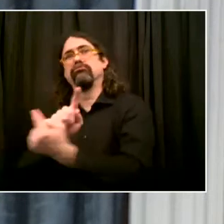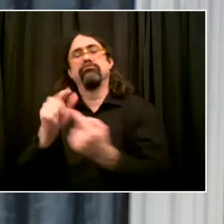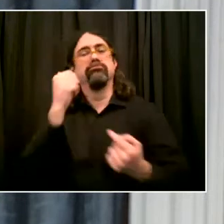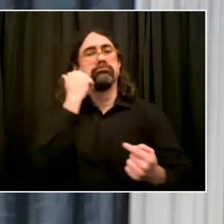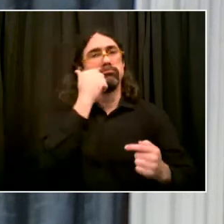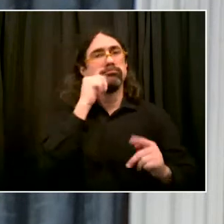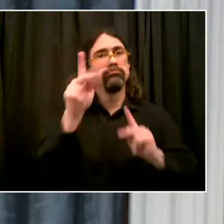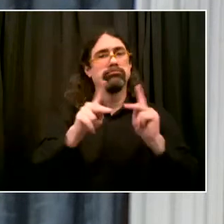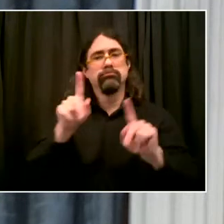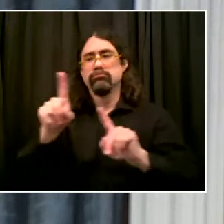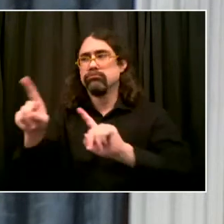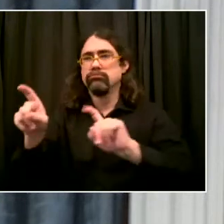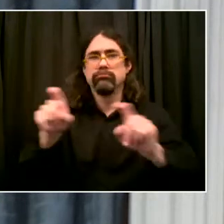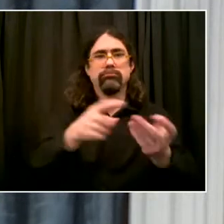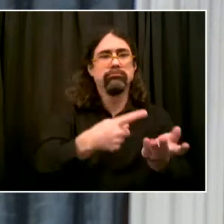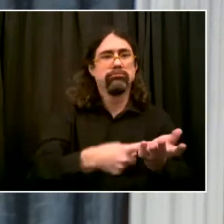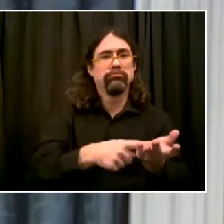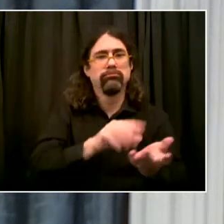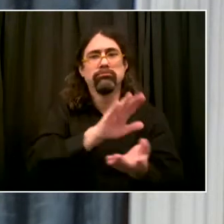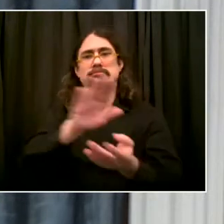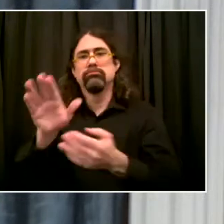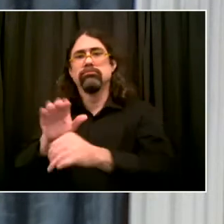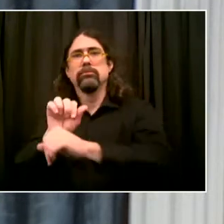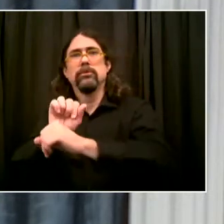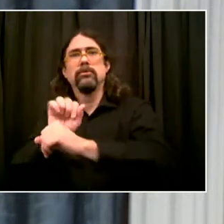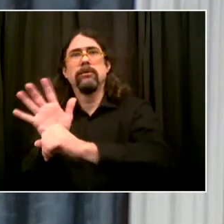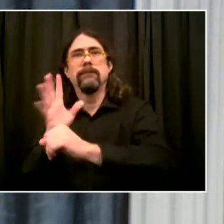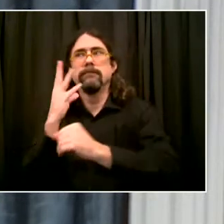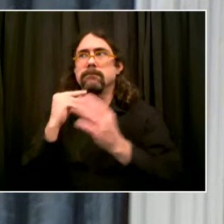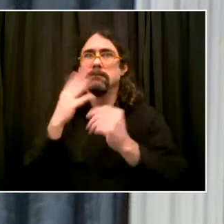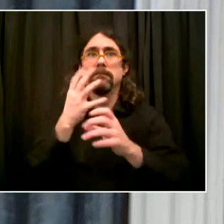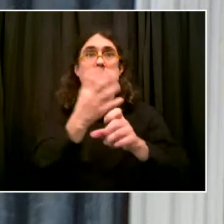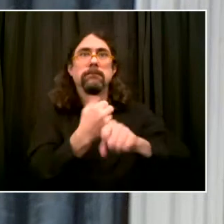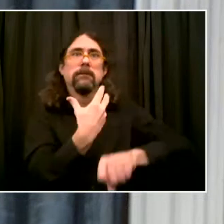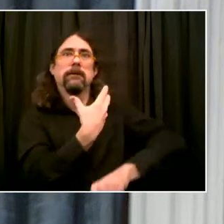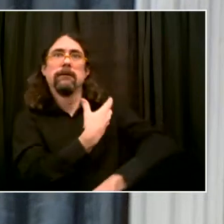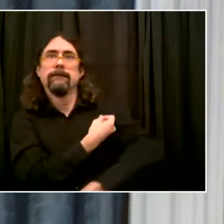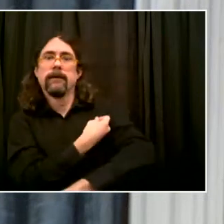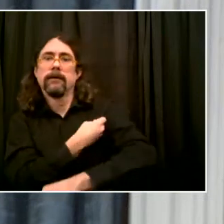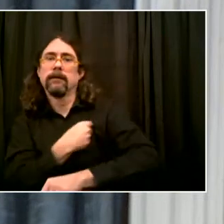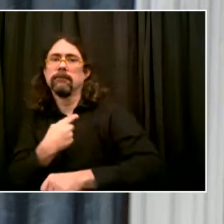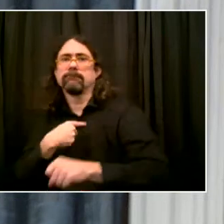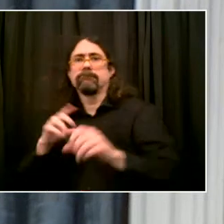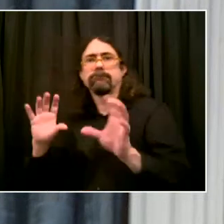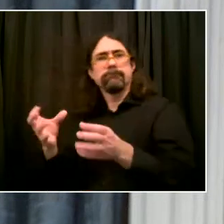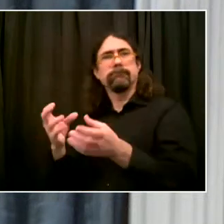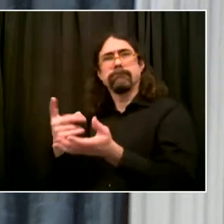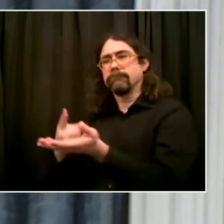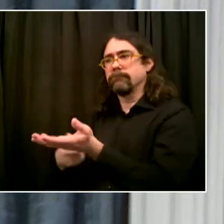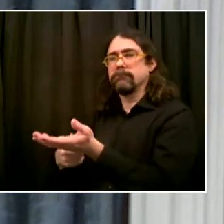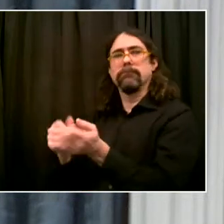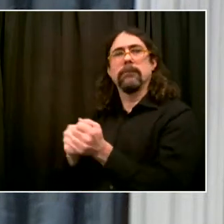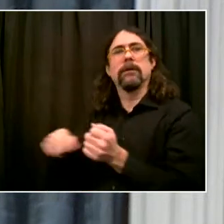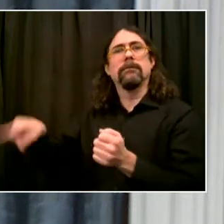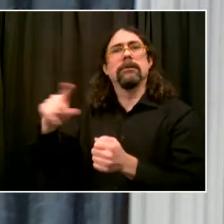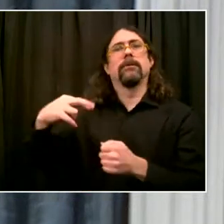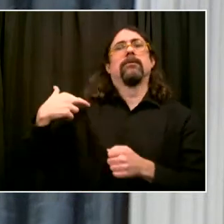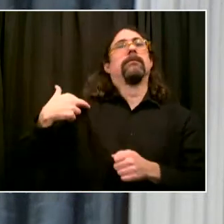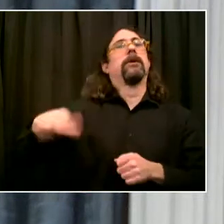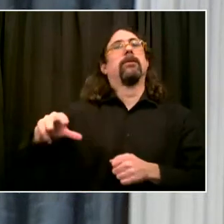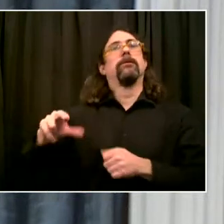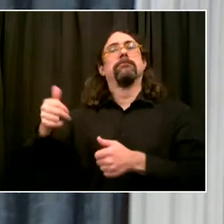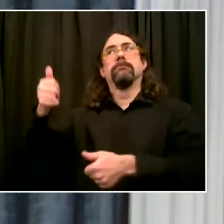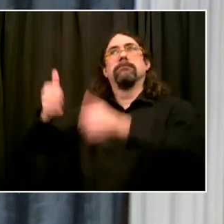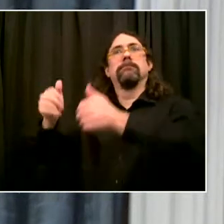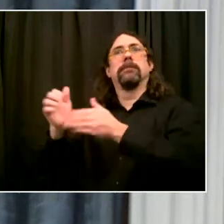of dedicated faith leaders serving Brooklyn, New York. They asked real, tough questions. Myself and my colleagues, we